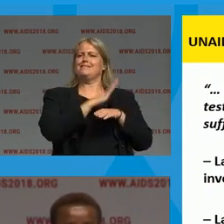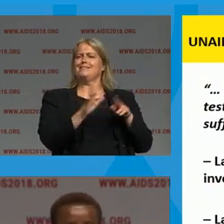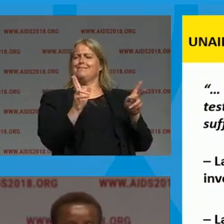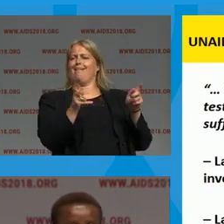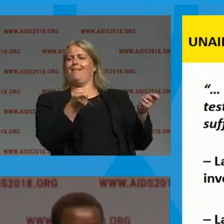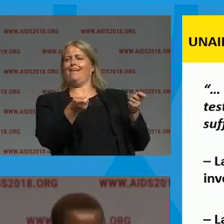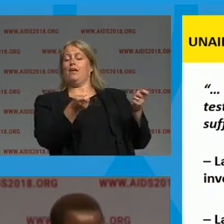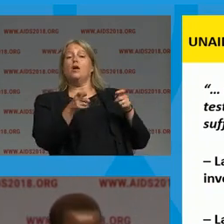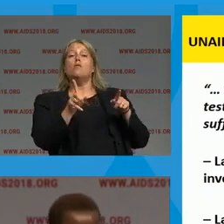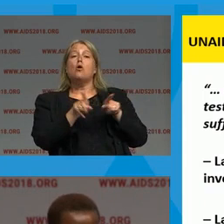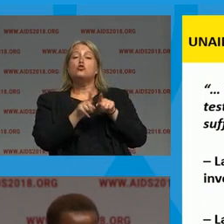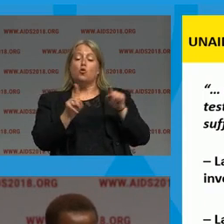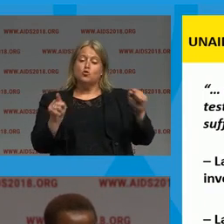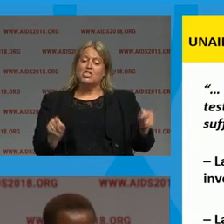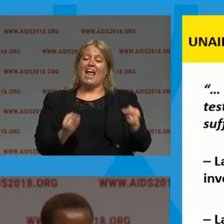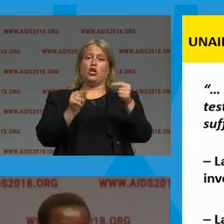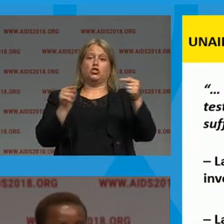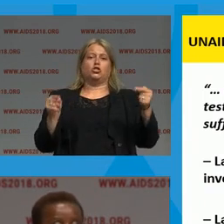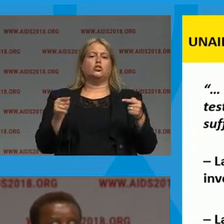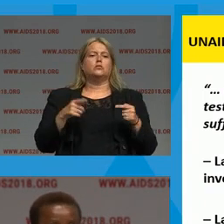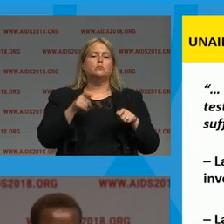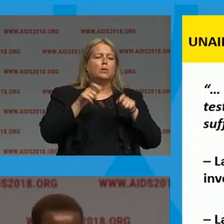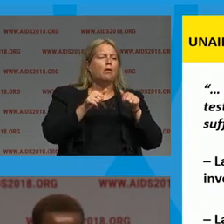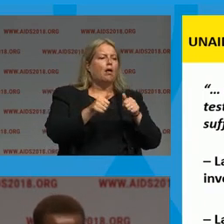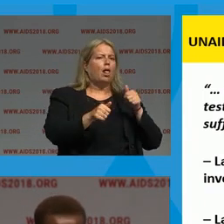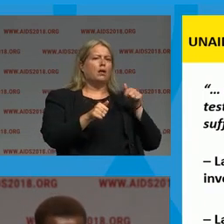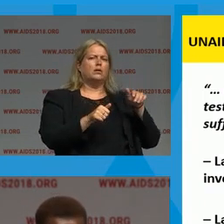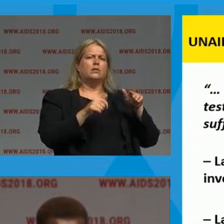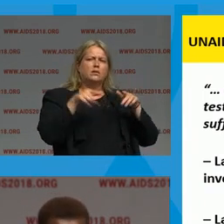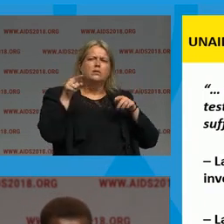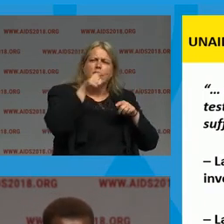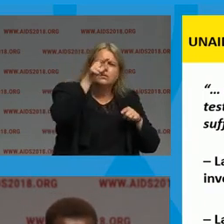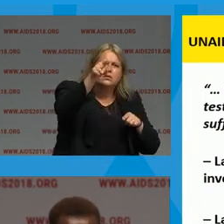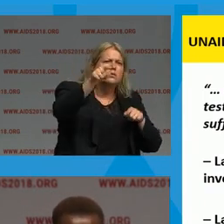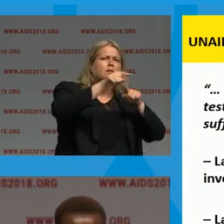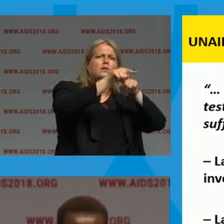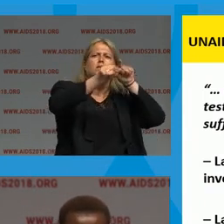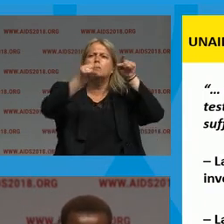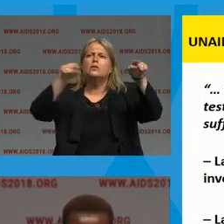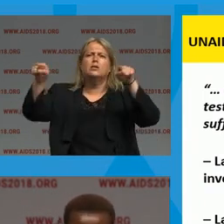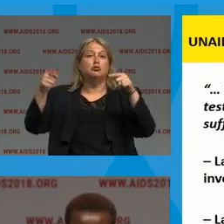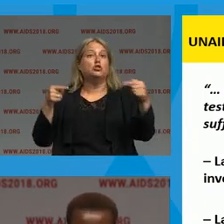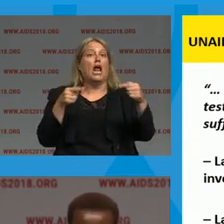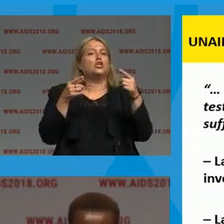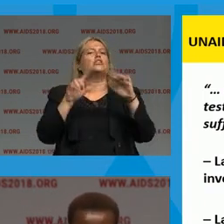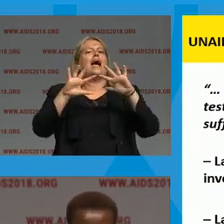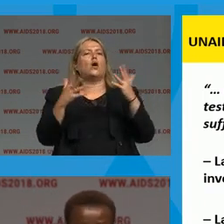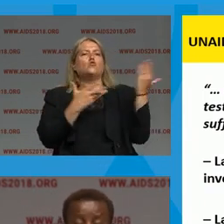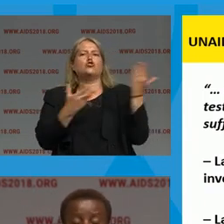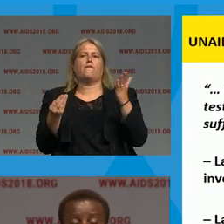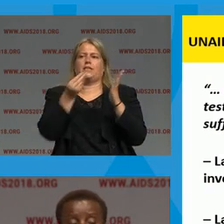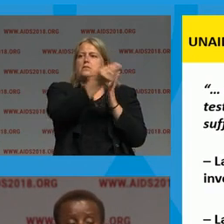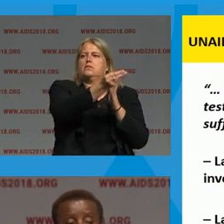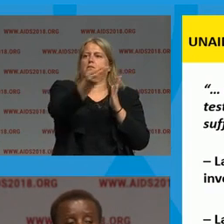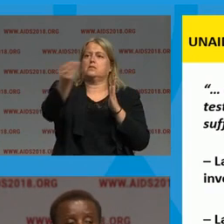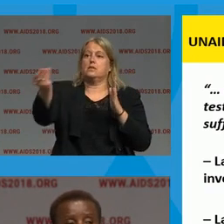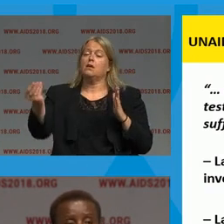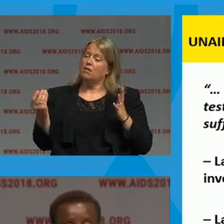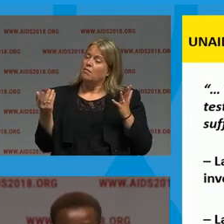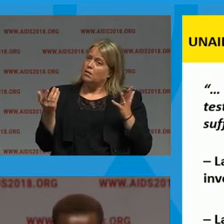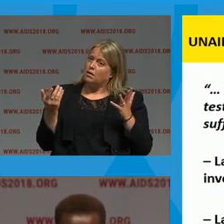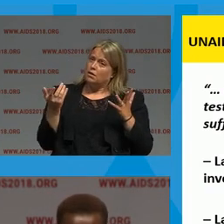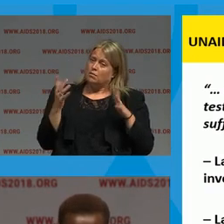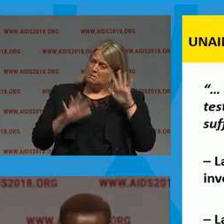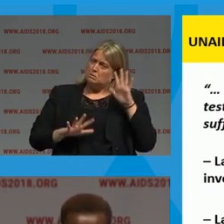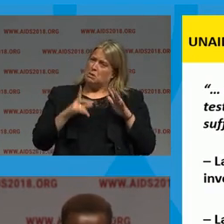delivering services to the underserved and priority populations. And I dare say it is perhaps true that primary prevention